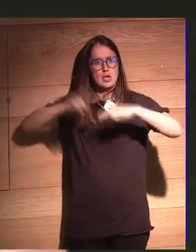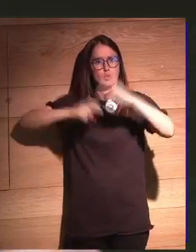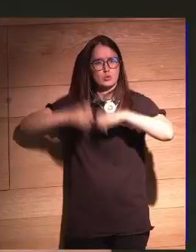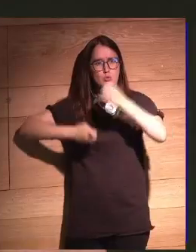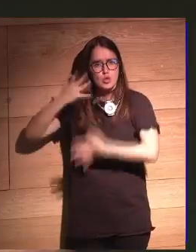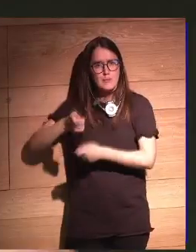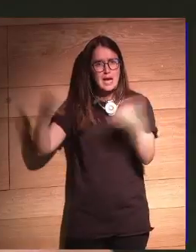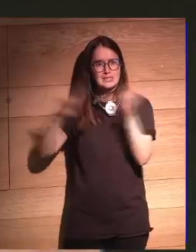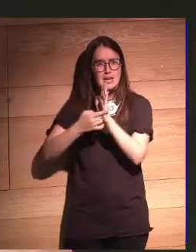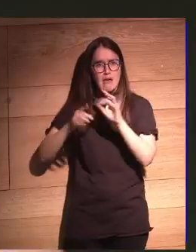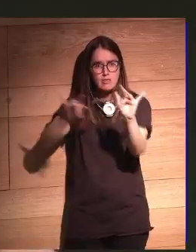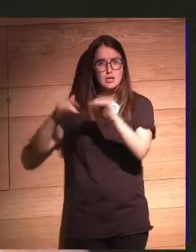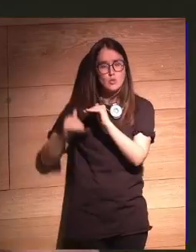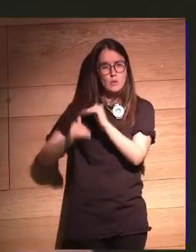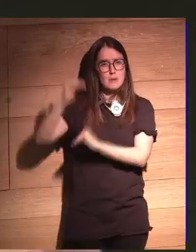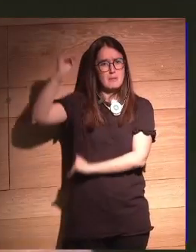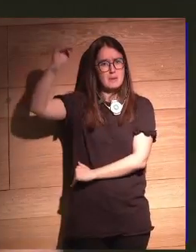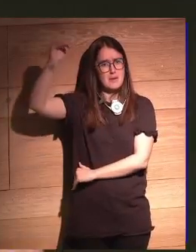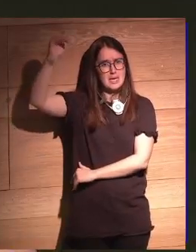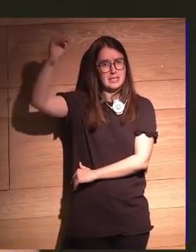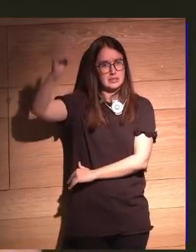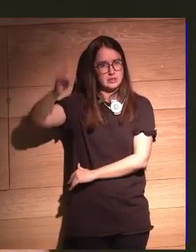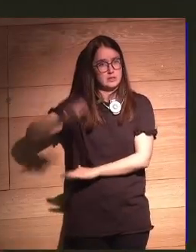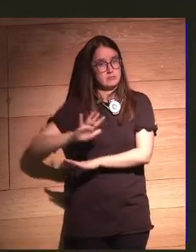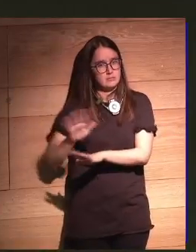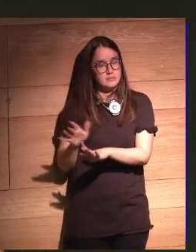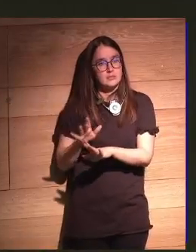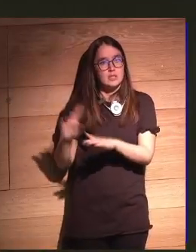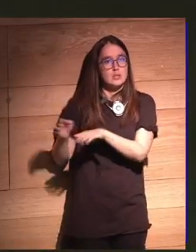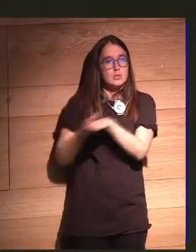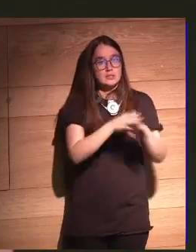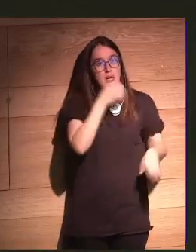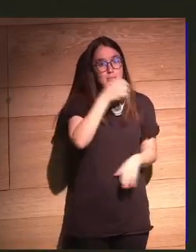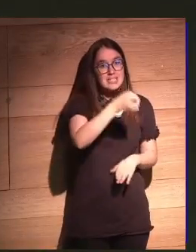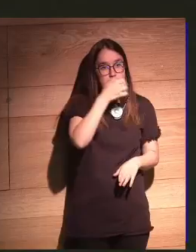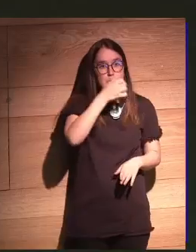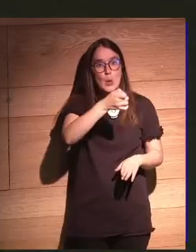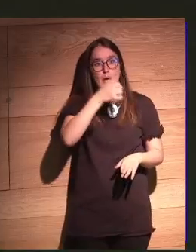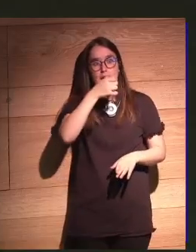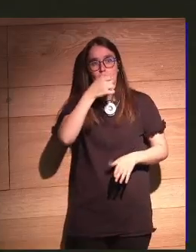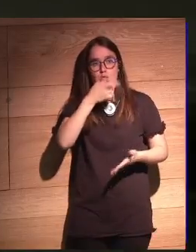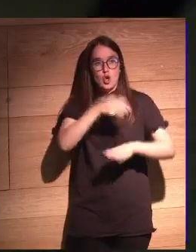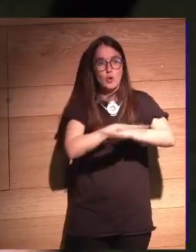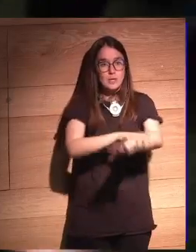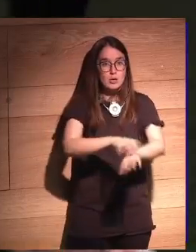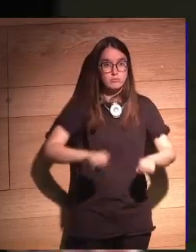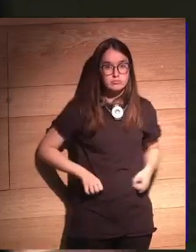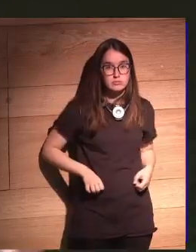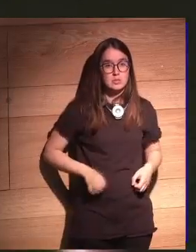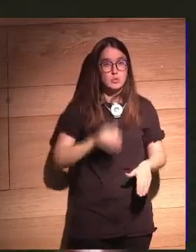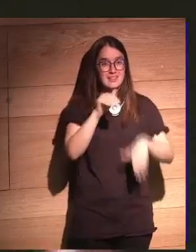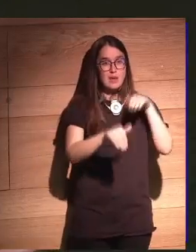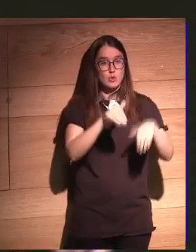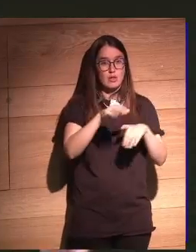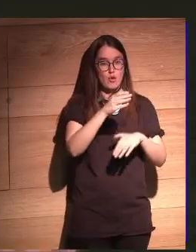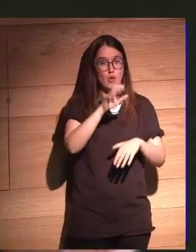bubble, more construction, more law for the land, more housing and all that. And the Socialist Party, once they get to the